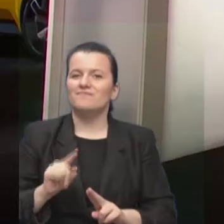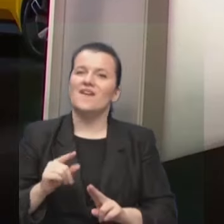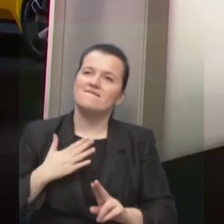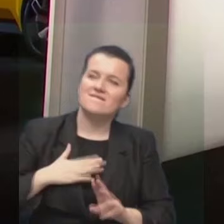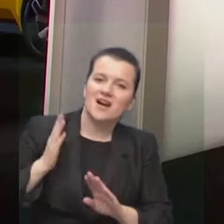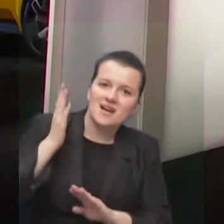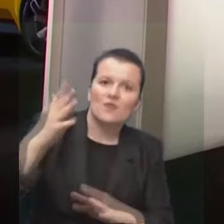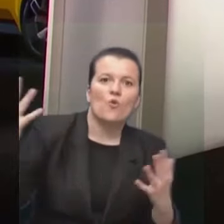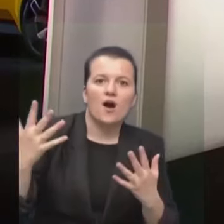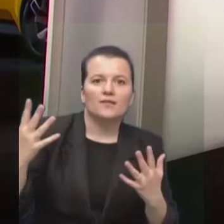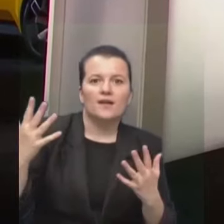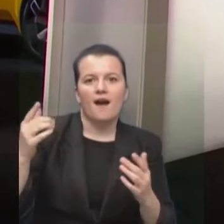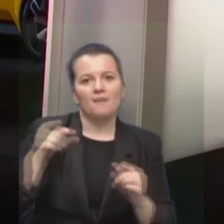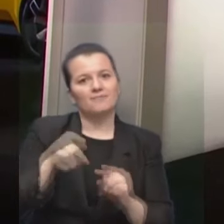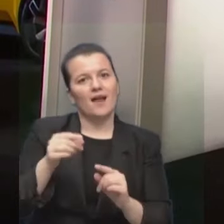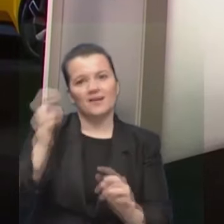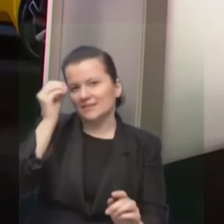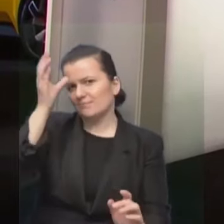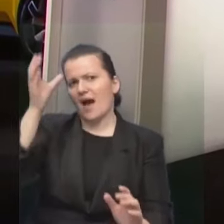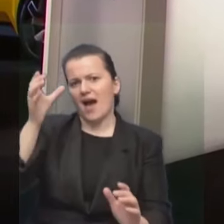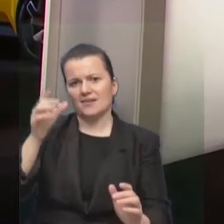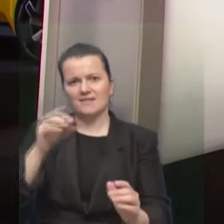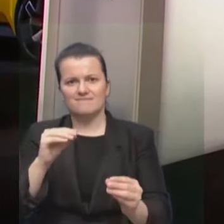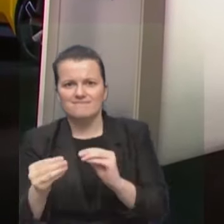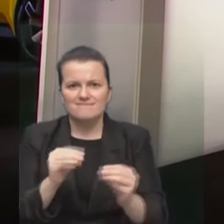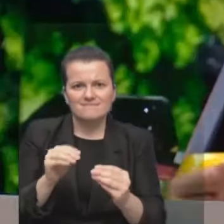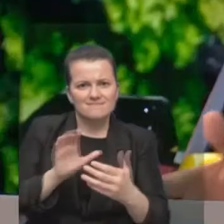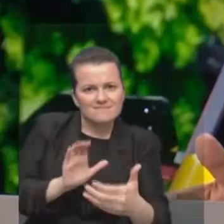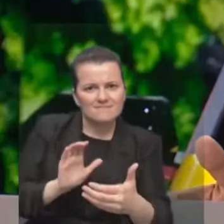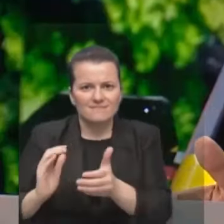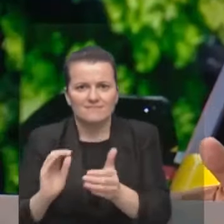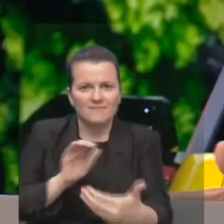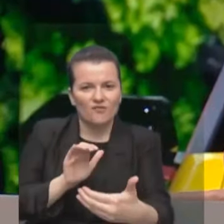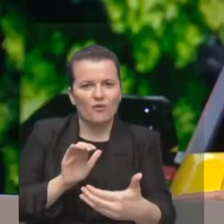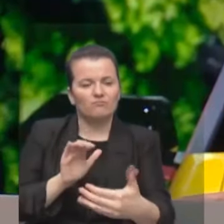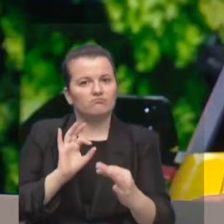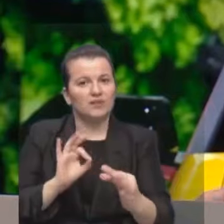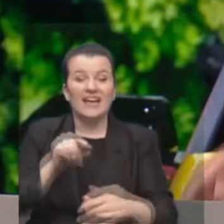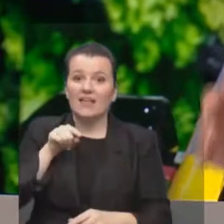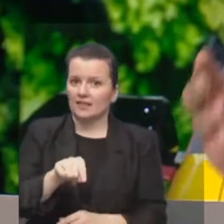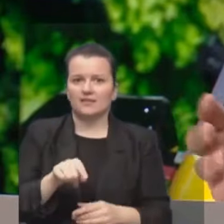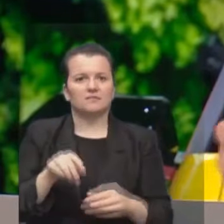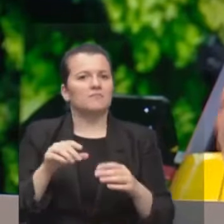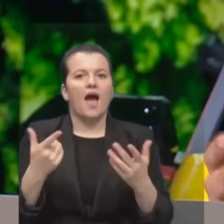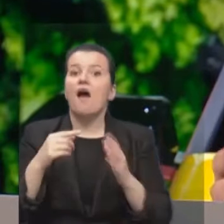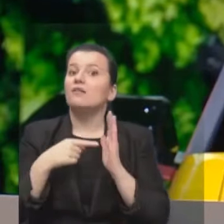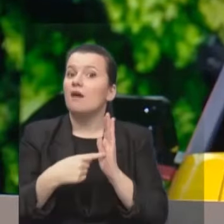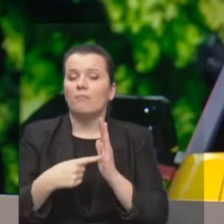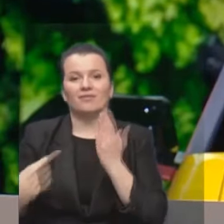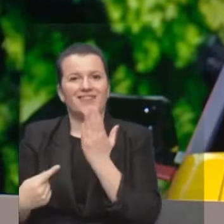improving. And so the whole business of connectivity, data, artificial